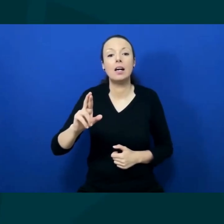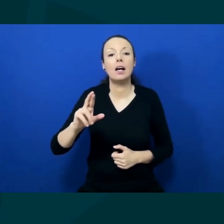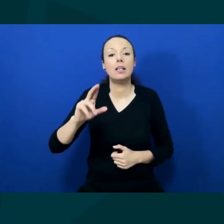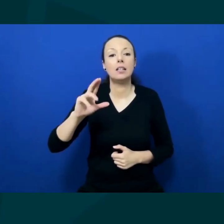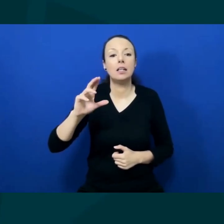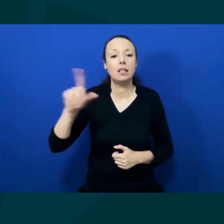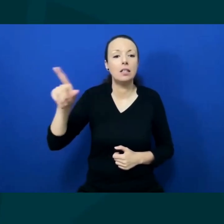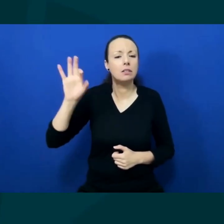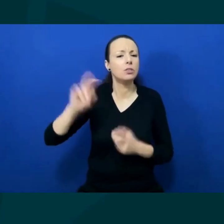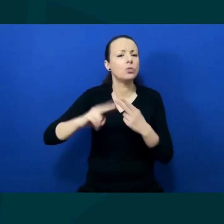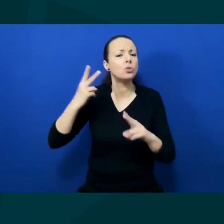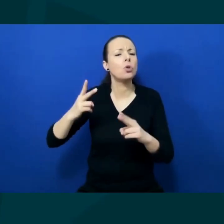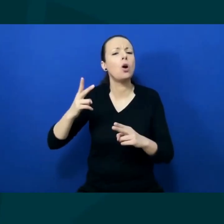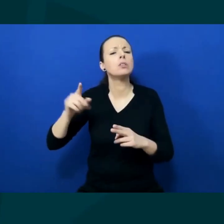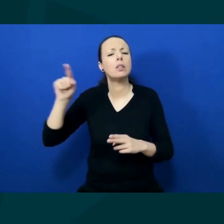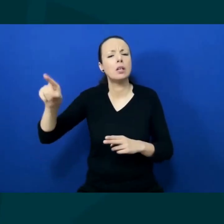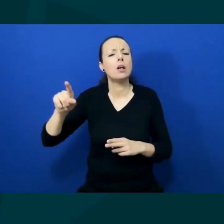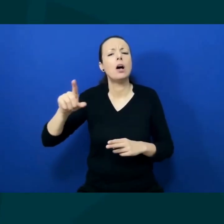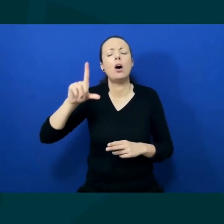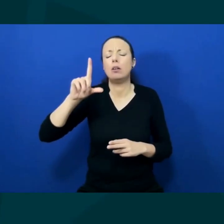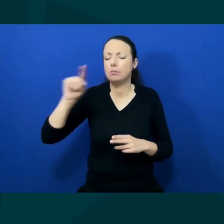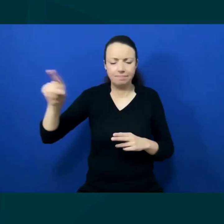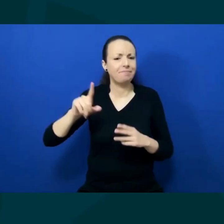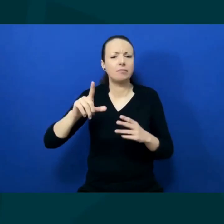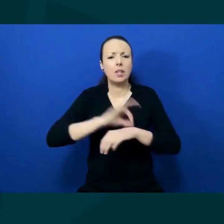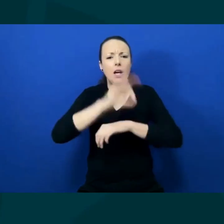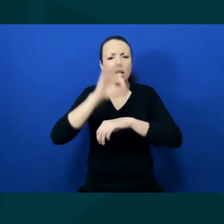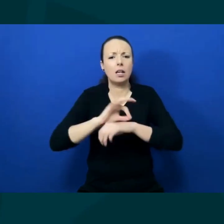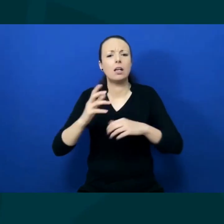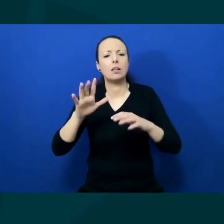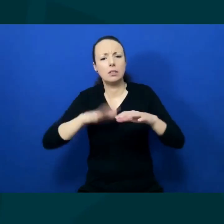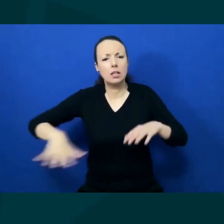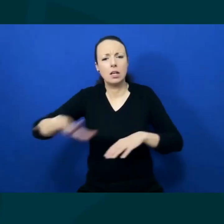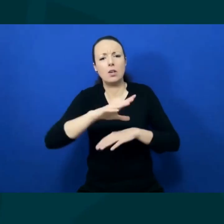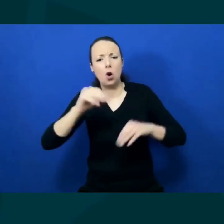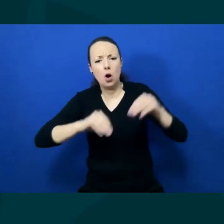landscape architect from Lausanne, who has experience in